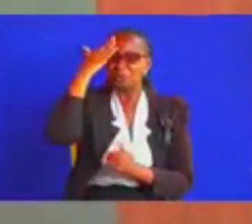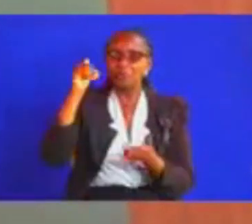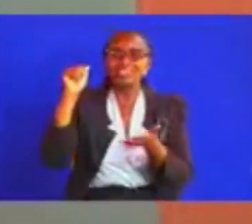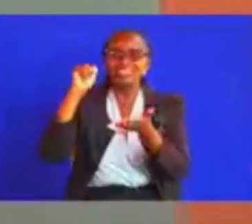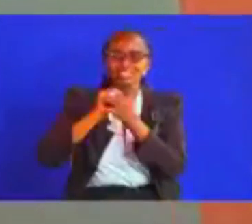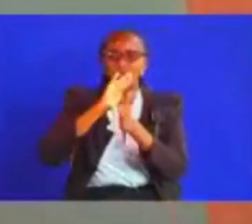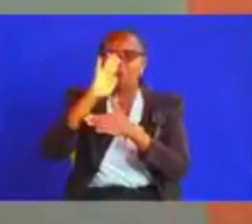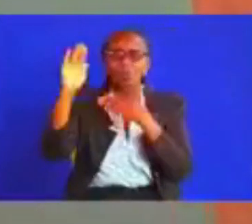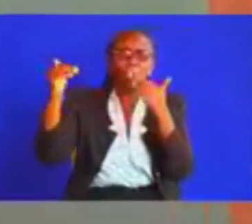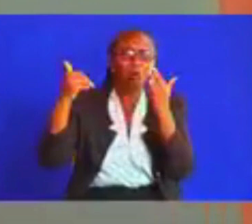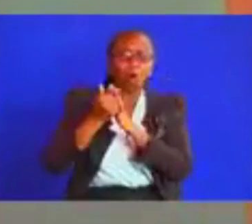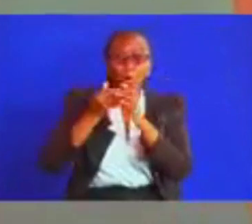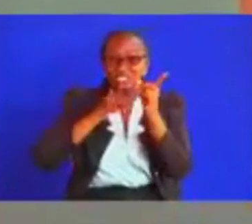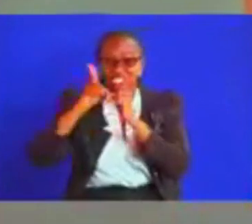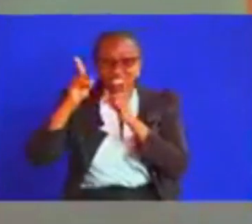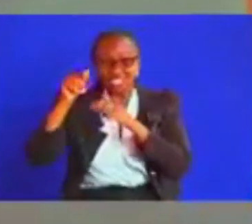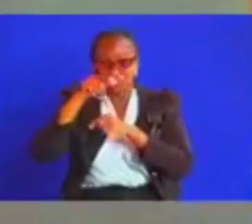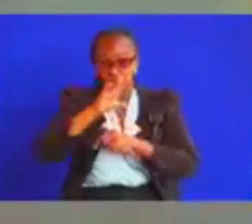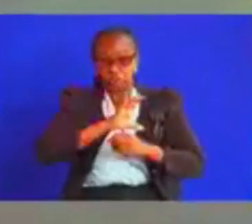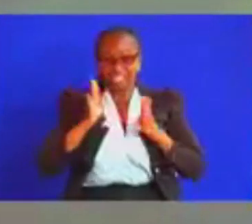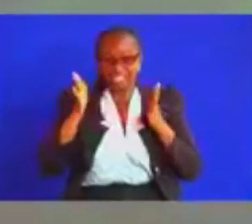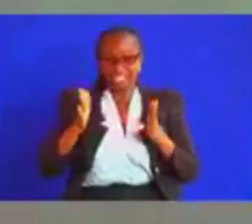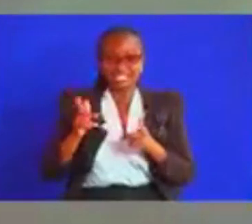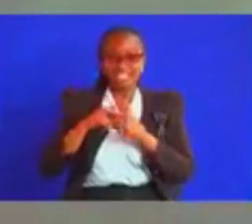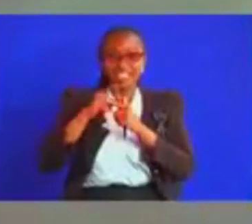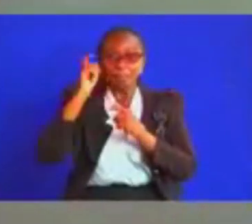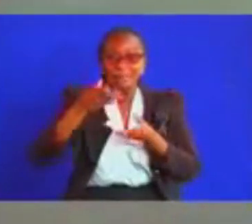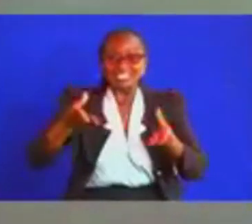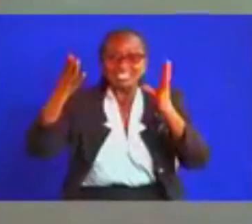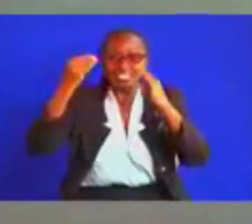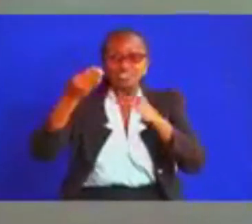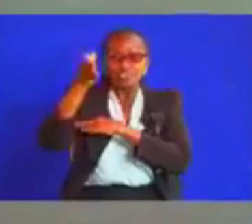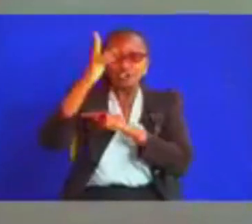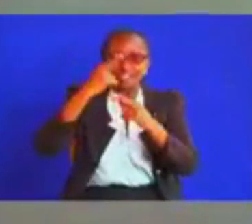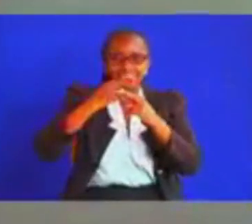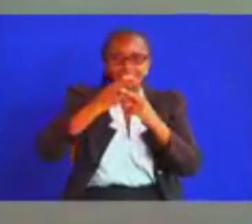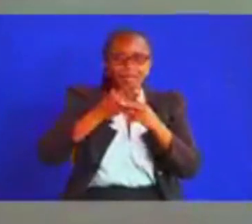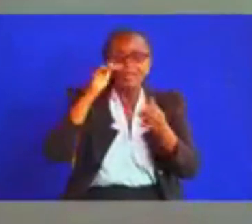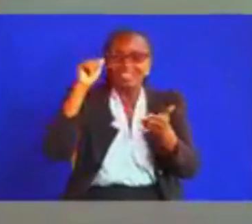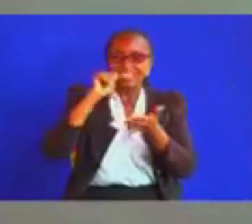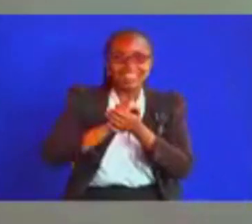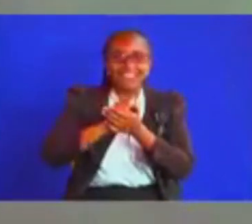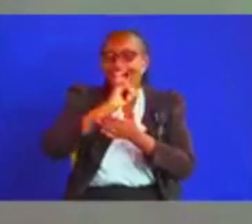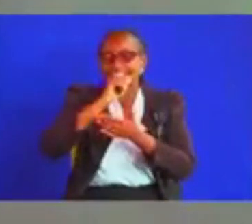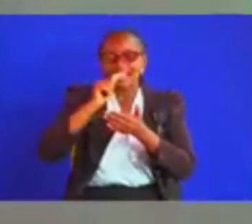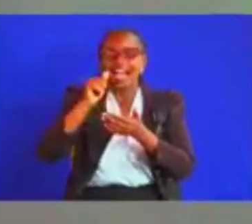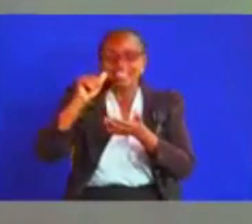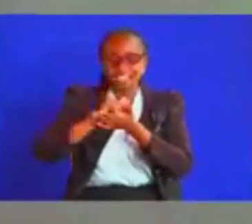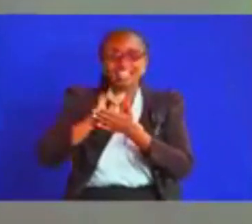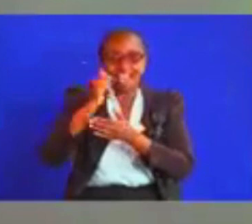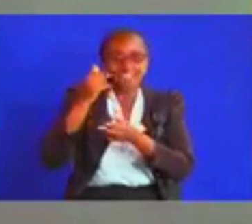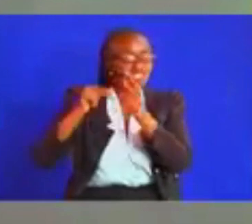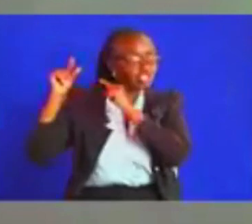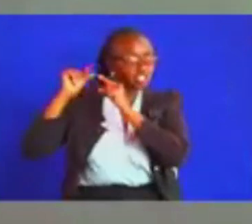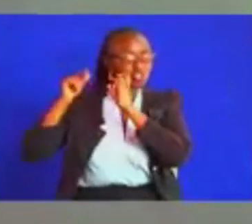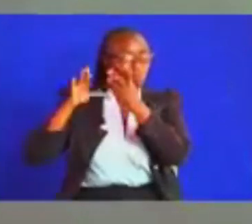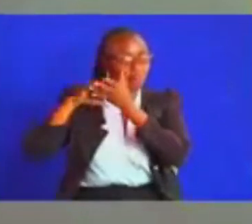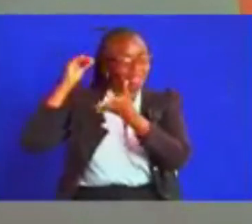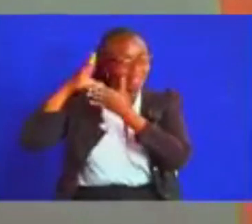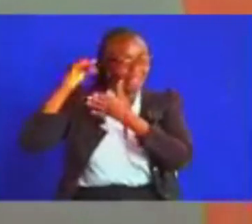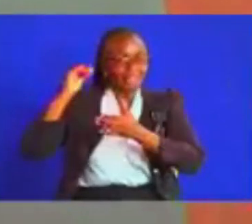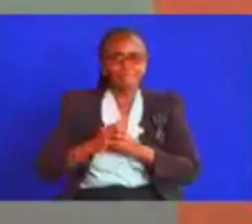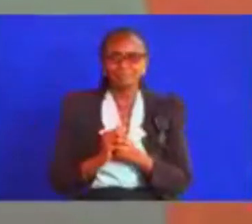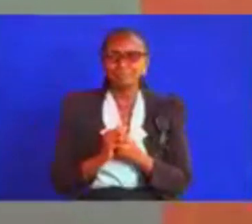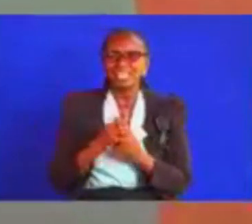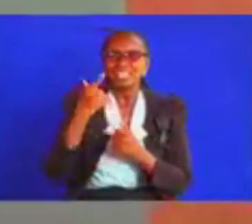entire journey as a Christian should give God a name that other generations will learn? He has not